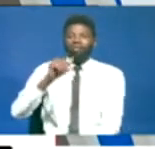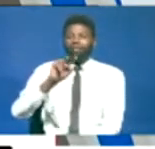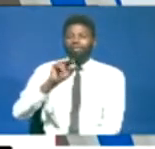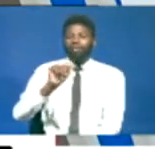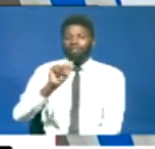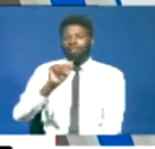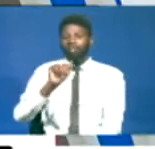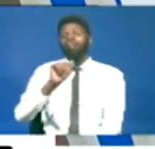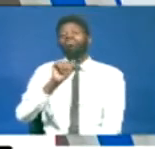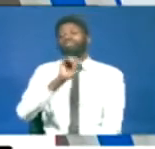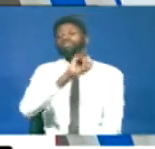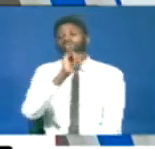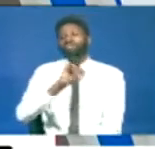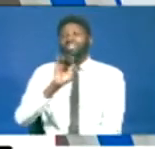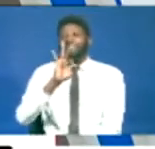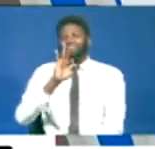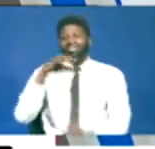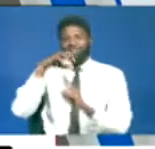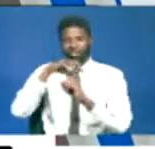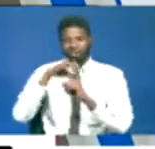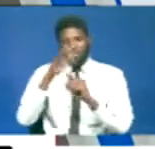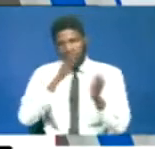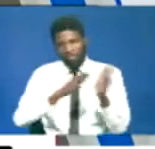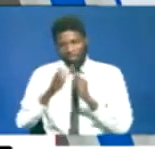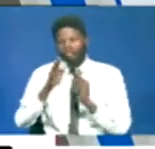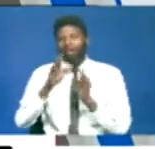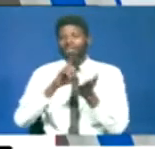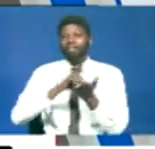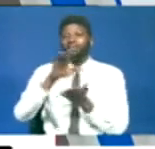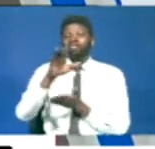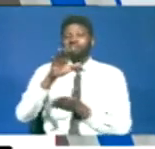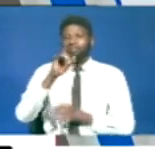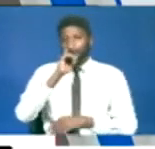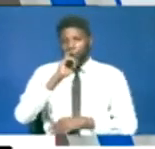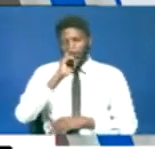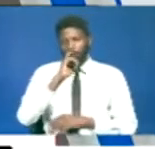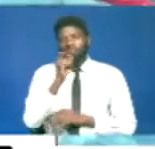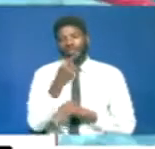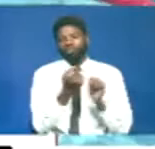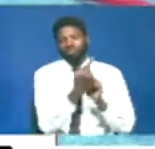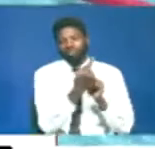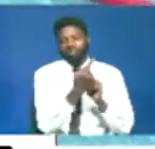for Dar-es-Salaam, Tanzania from November 17 to the 23rd.